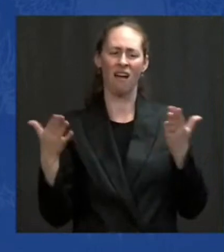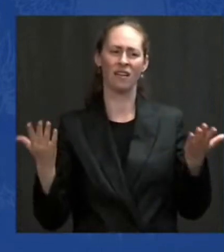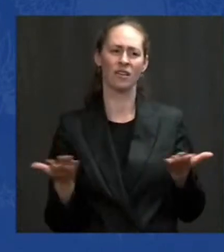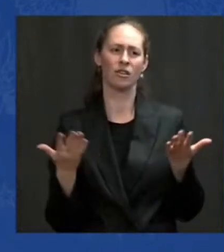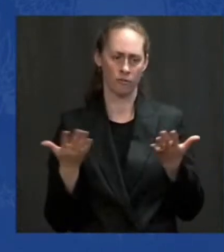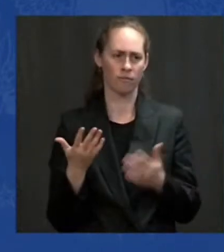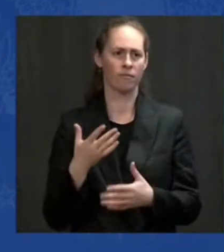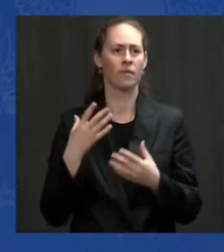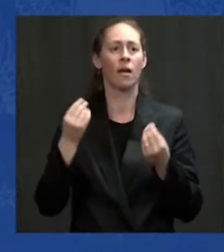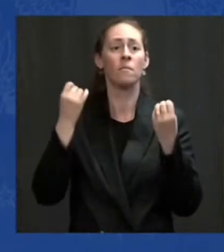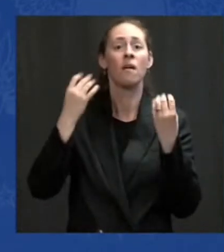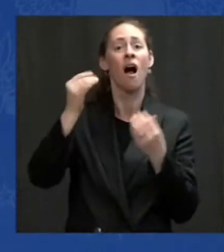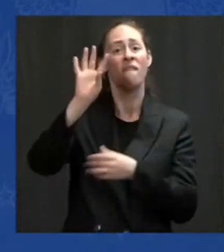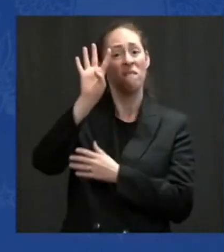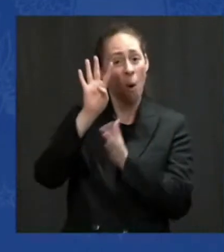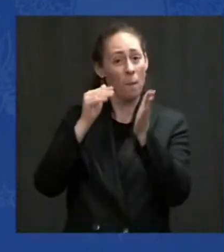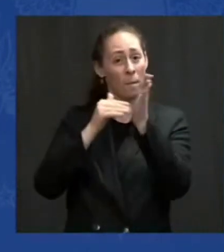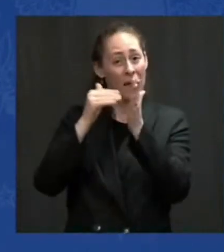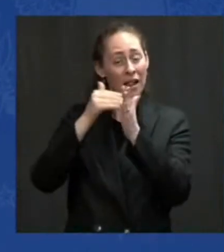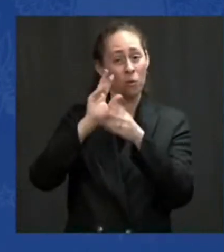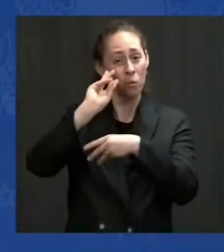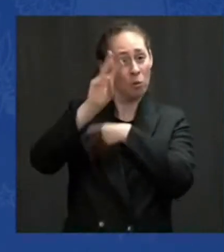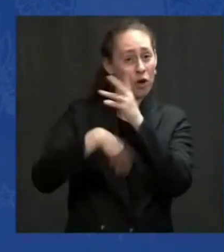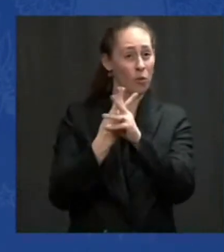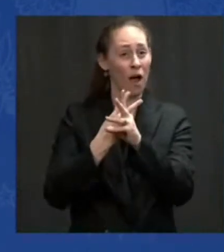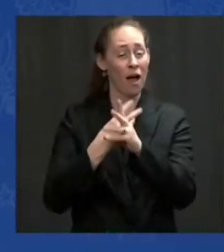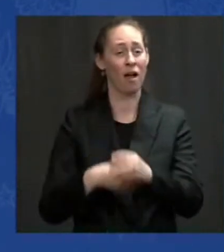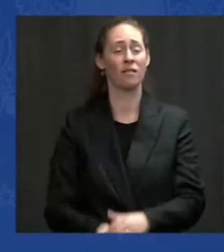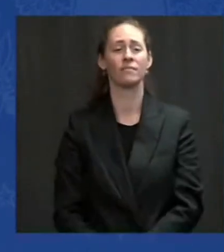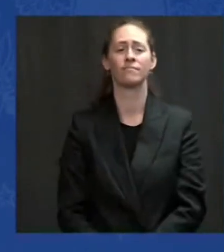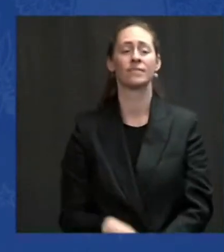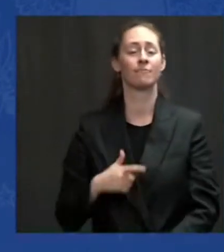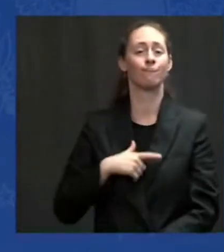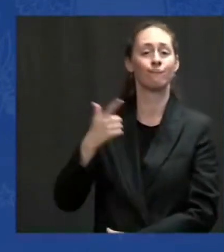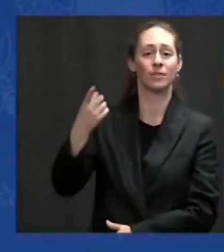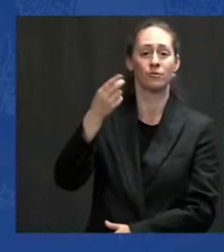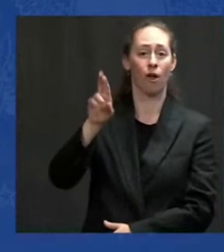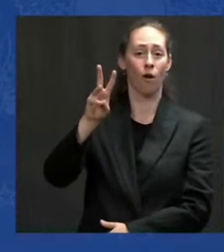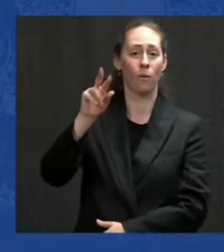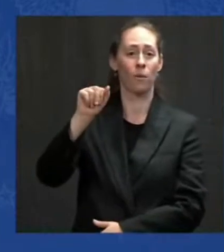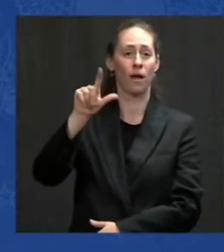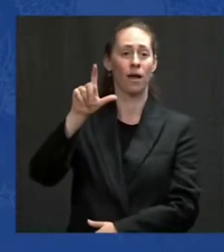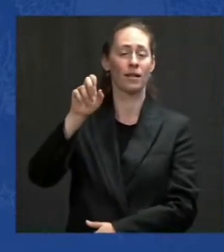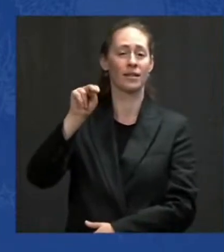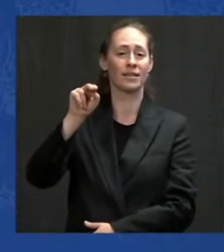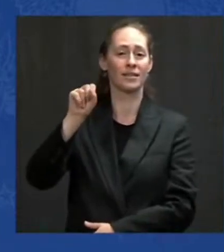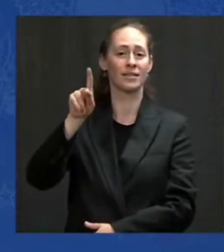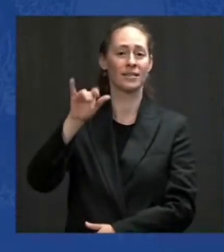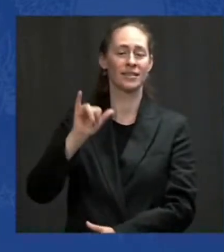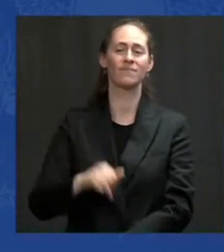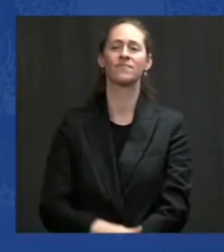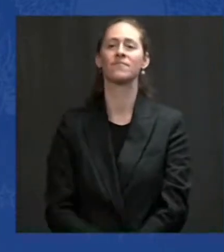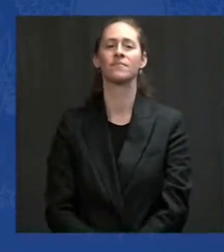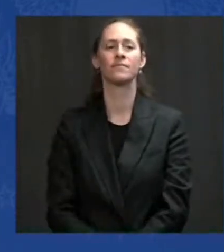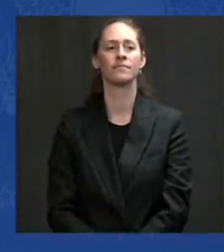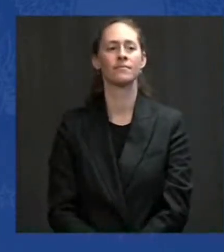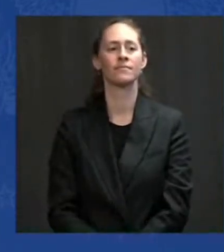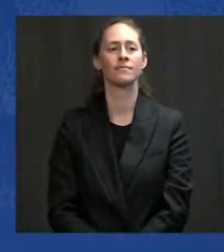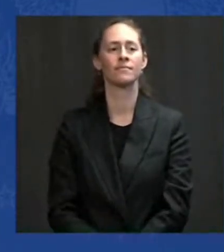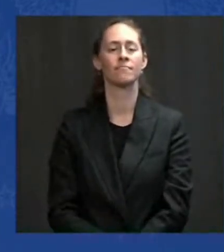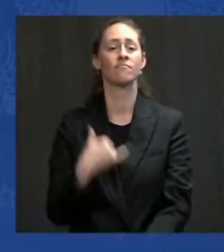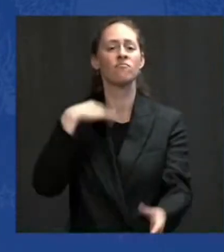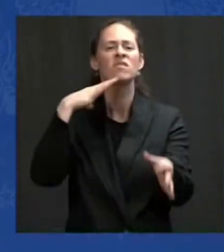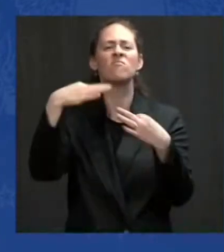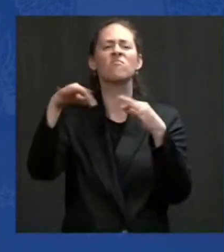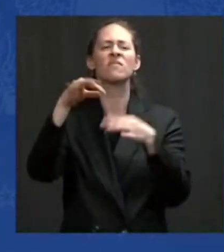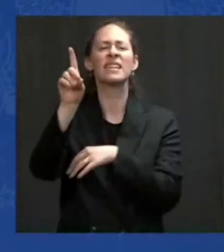it over to Dr. Walensky. Dr. Walensky. Thank you, Jeff. Good morning. Let's begin with an overview of the data. Yesterday, CDC